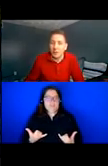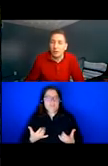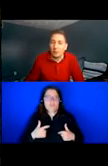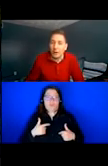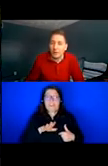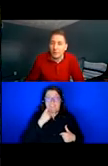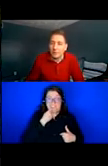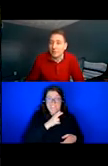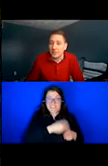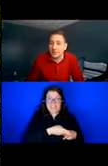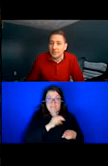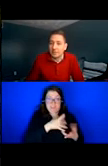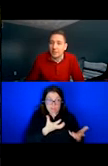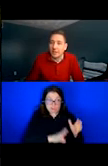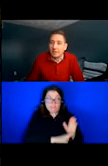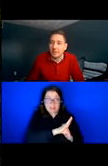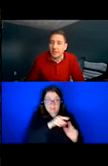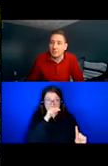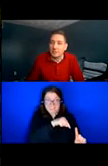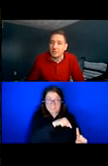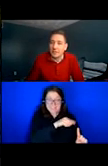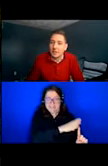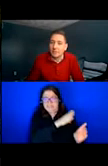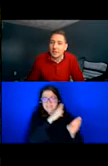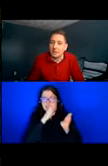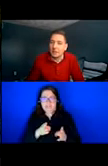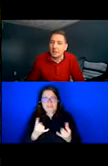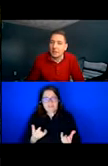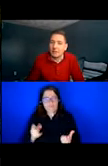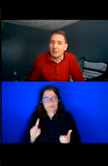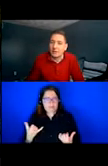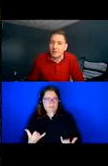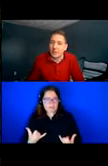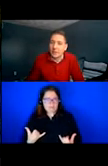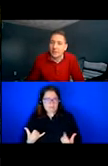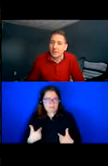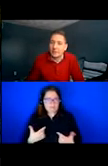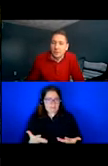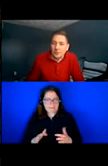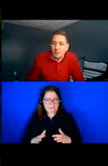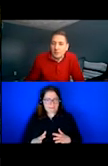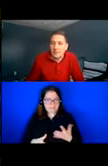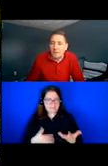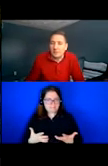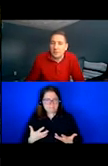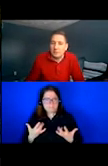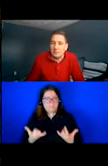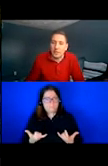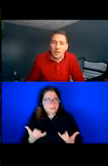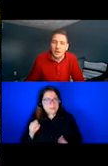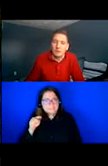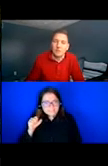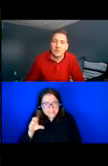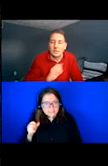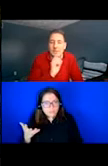So where do you see yourself right now and kind of what's building on that specifically? So what's the current status for you